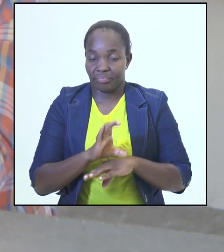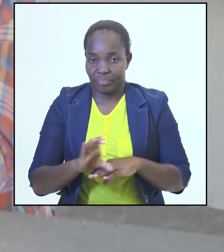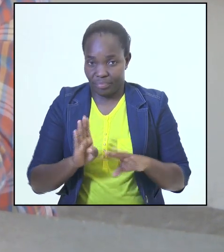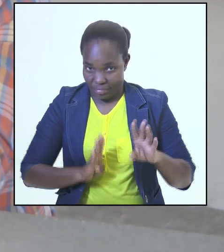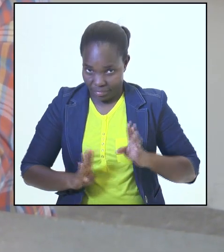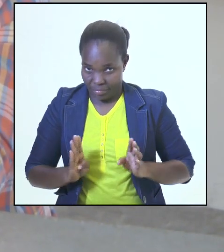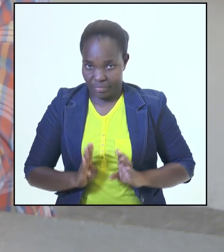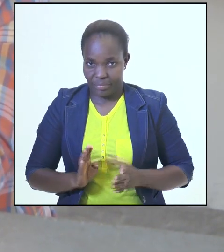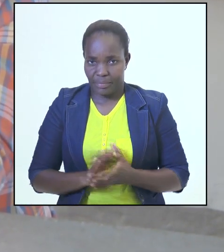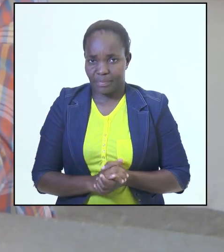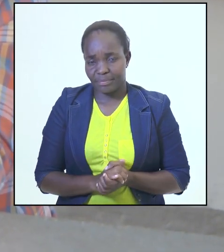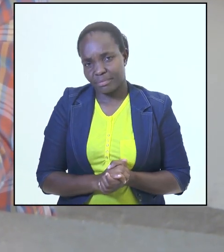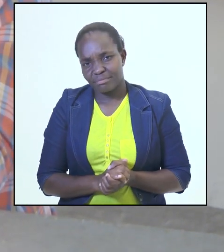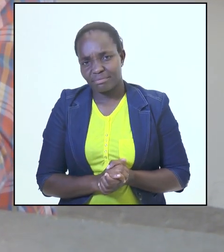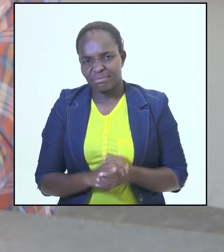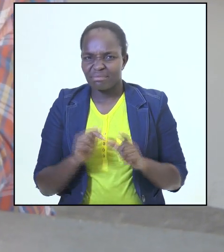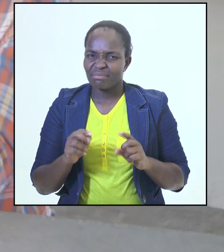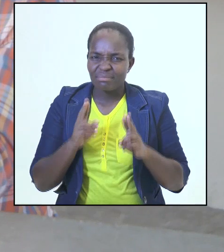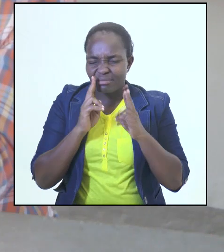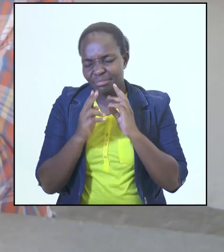be discussing